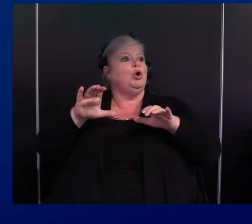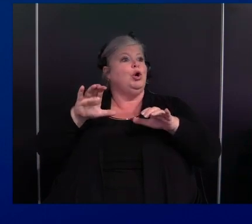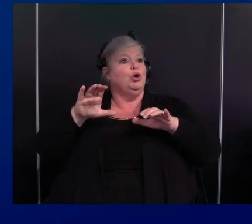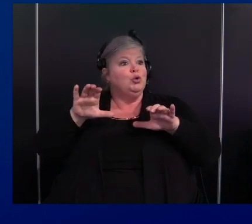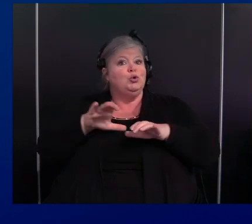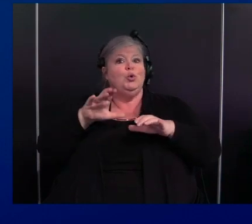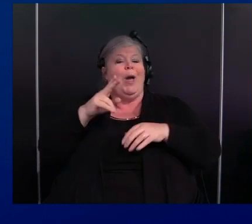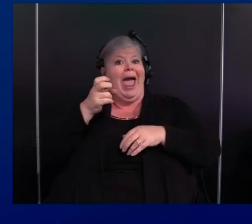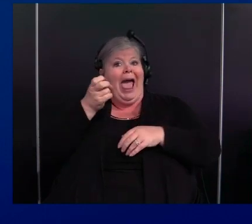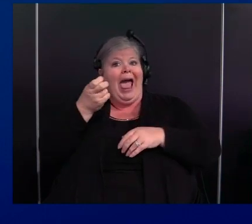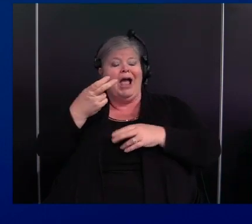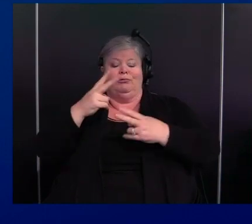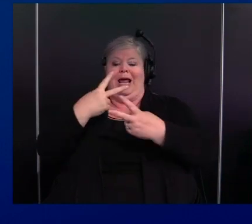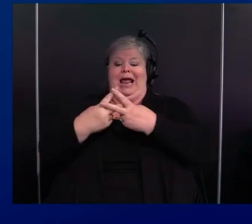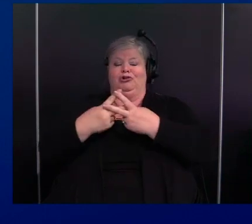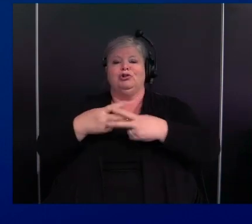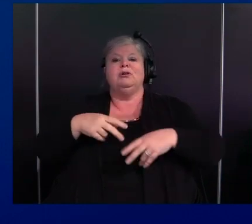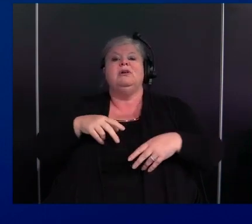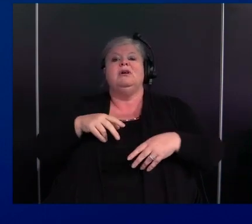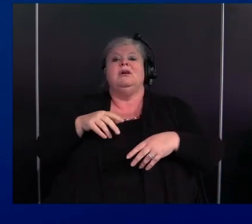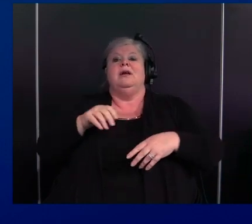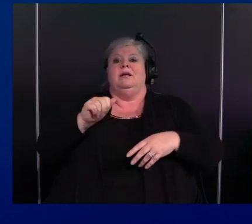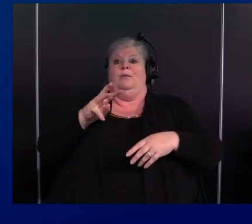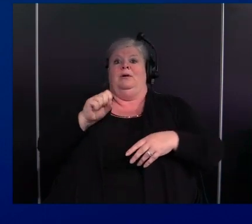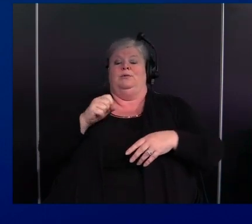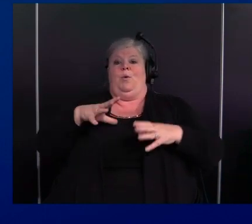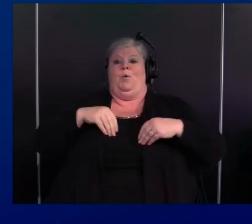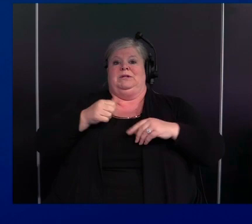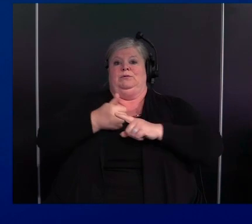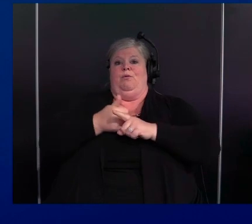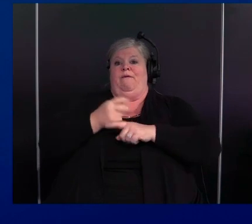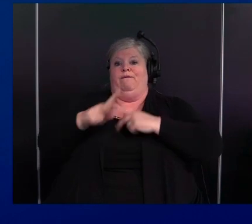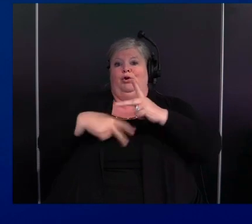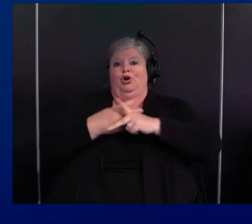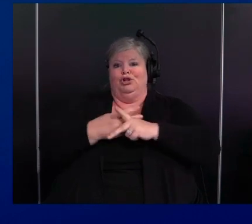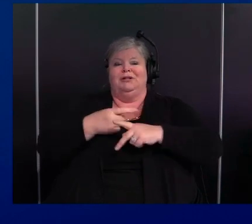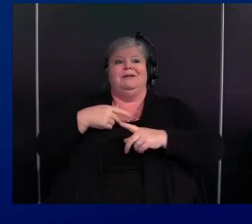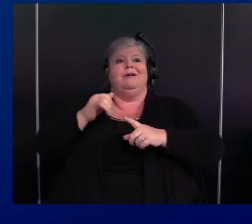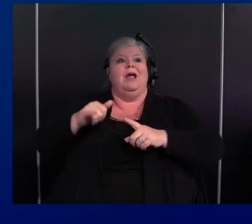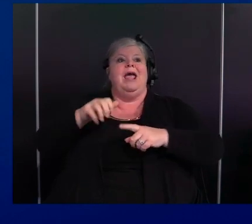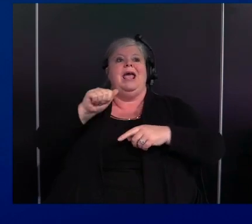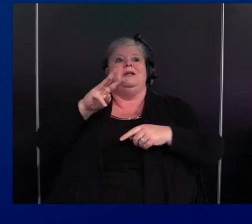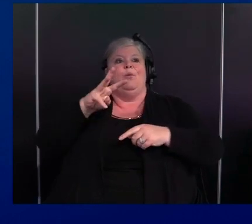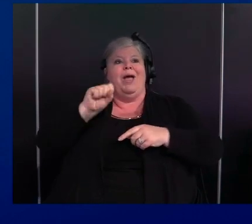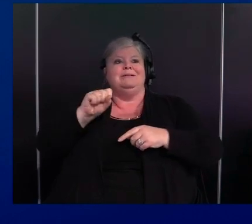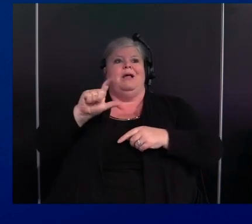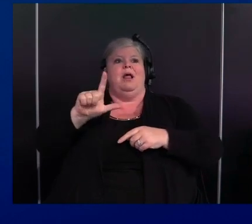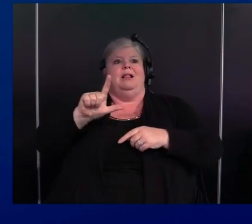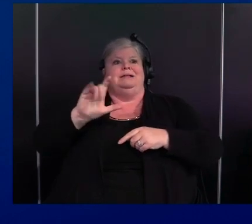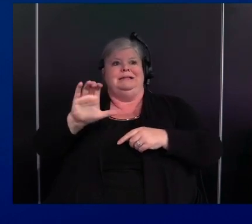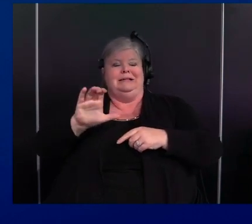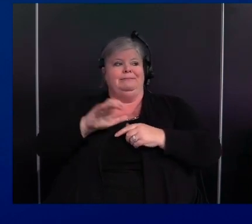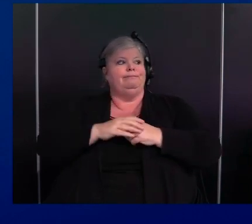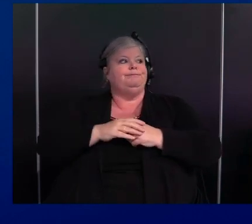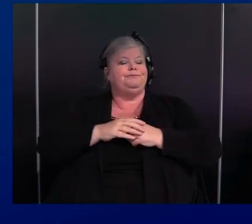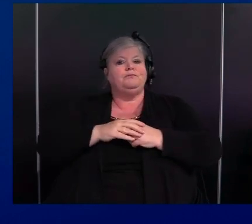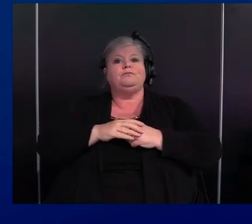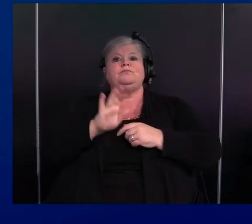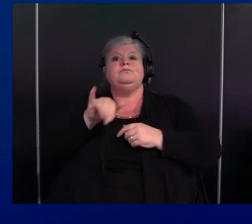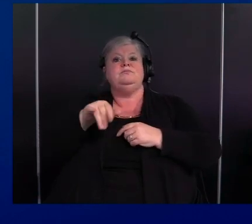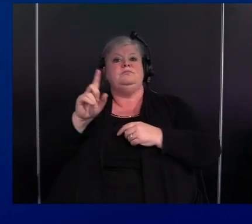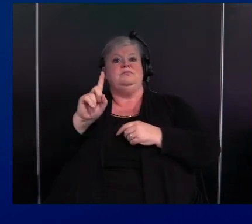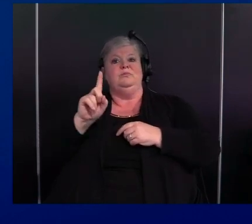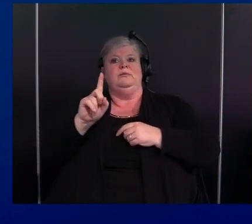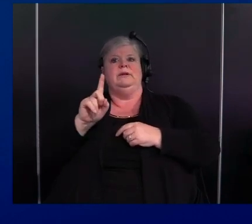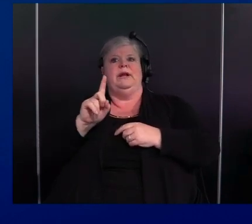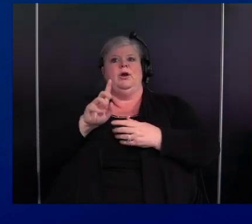libcrypt. AWS now owns its own version we call AWS libcrypt or AWS LC. Yeah. And that is baked